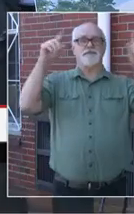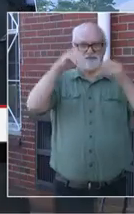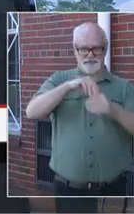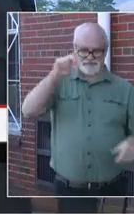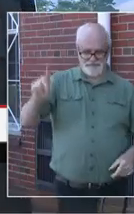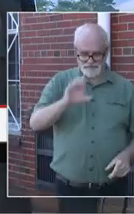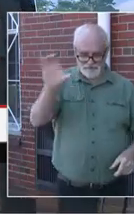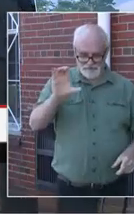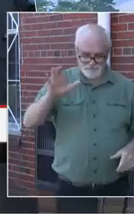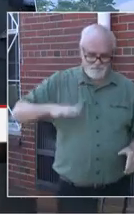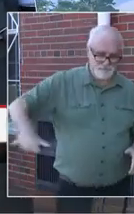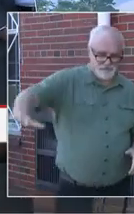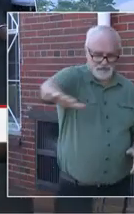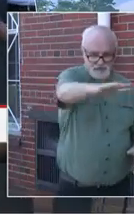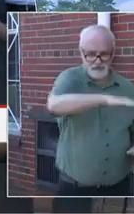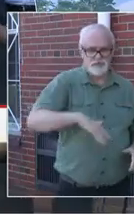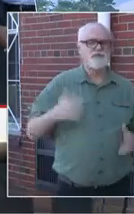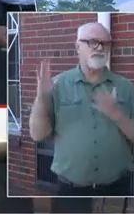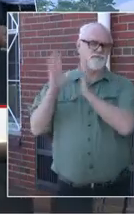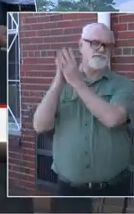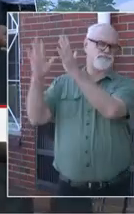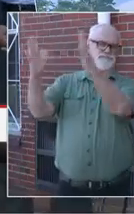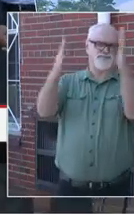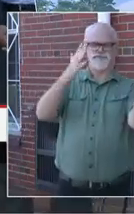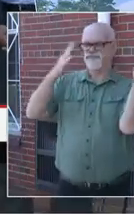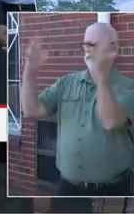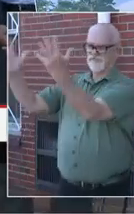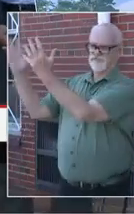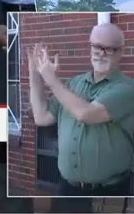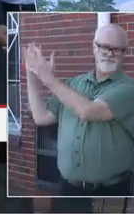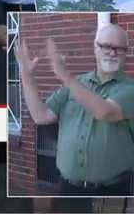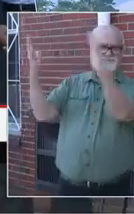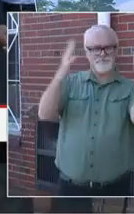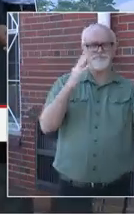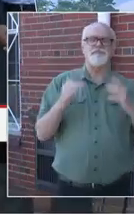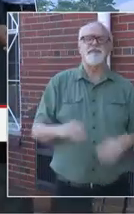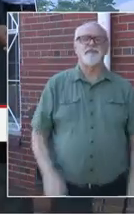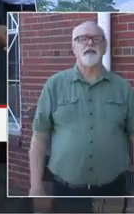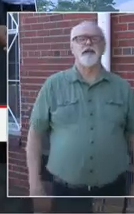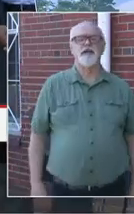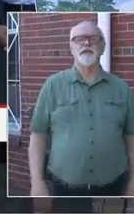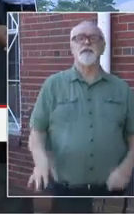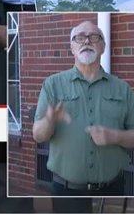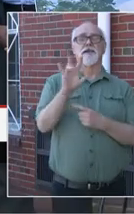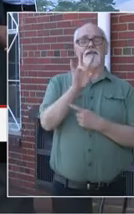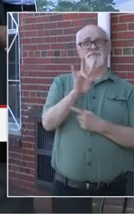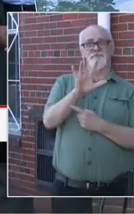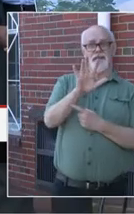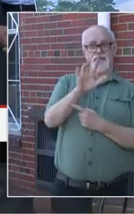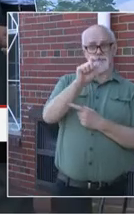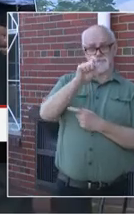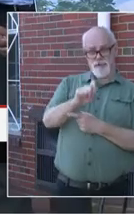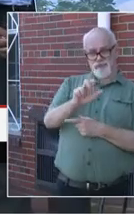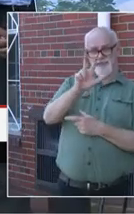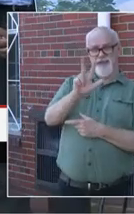Now, specifically to this project, I'm proud to say we are investing $75.3 million.